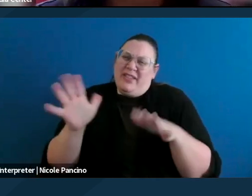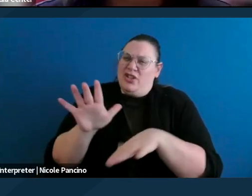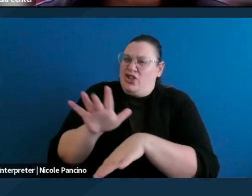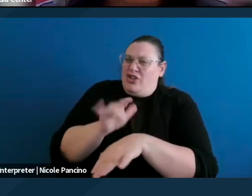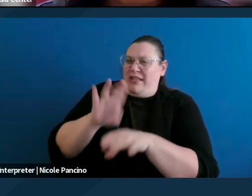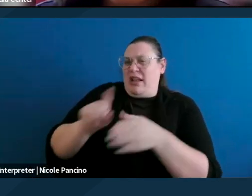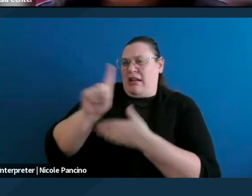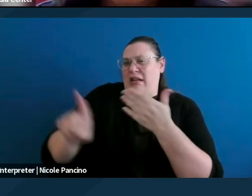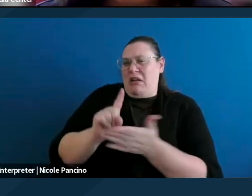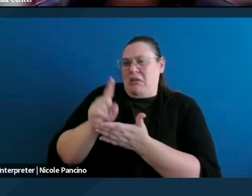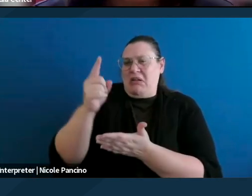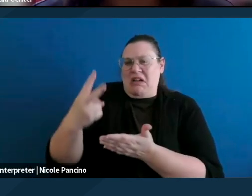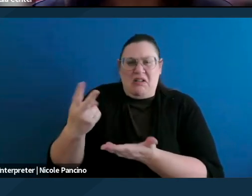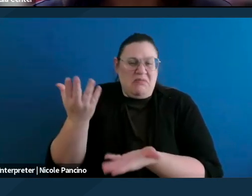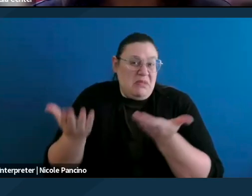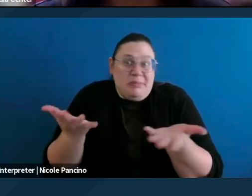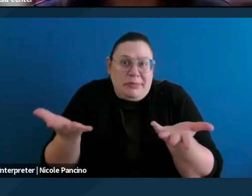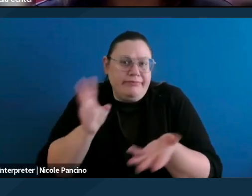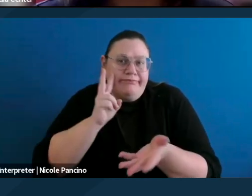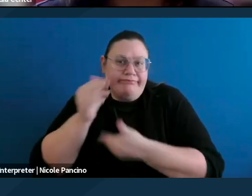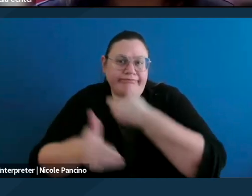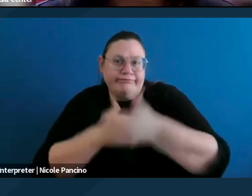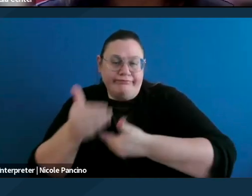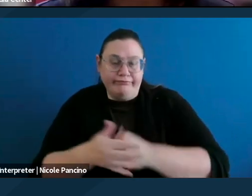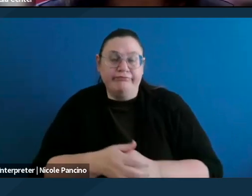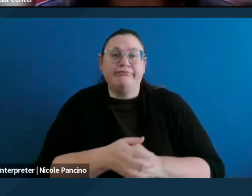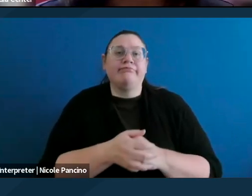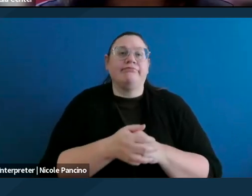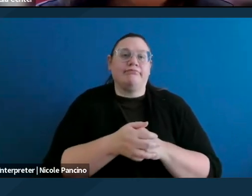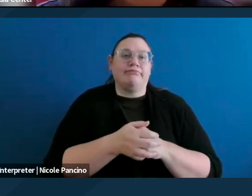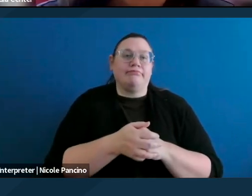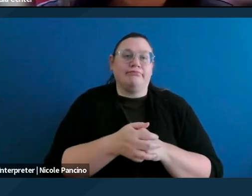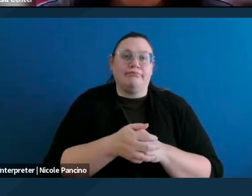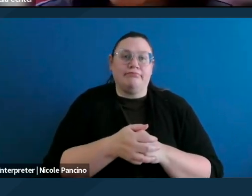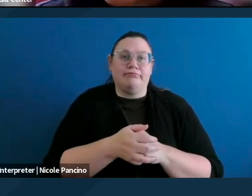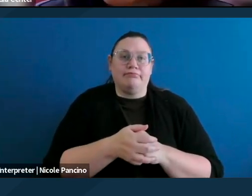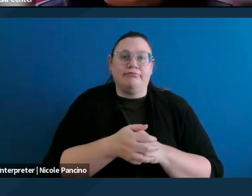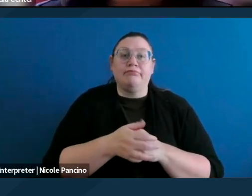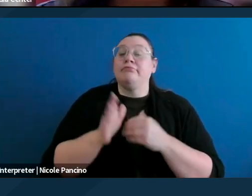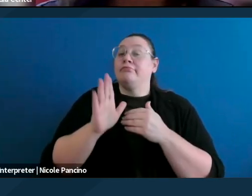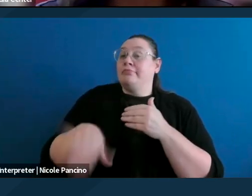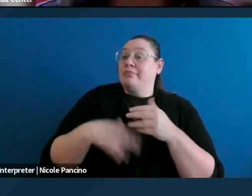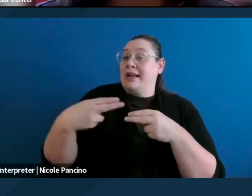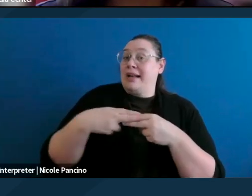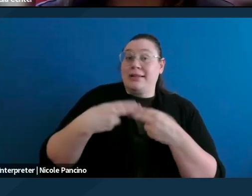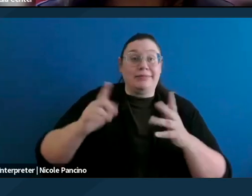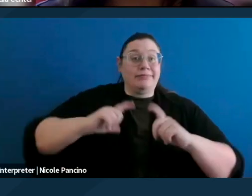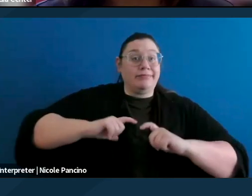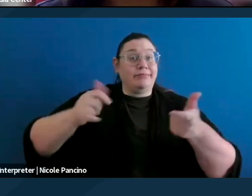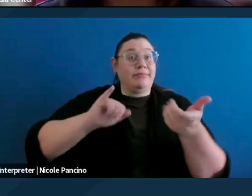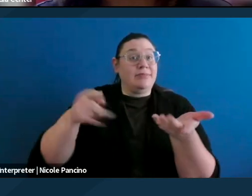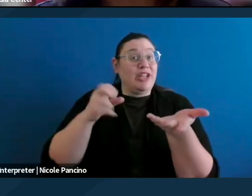but we'll just see how it goes. So I'm going to say next slide and turn it over to